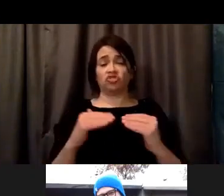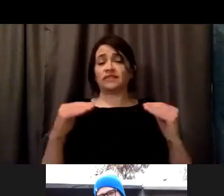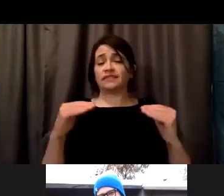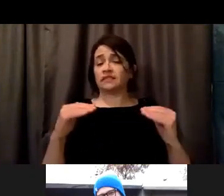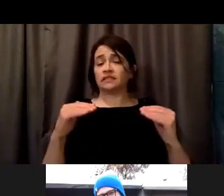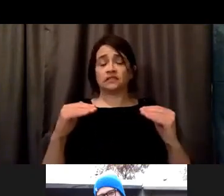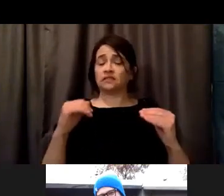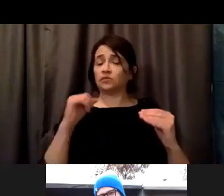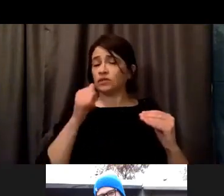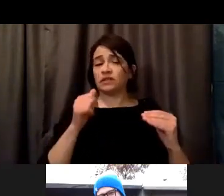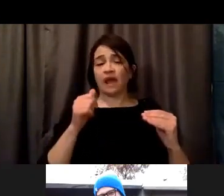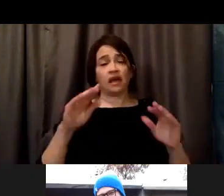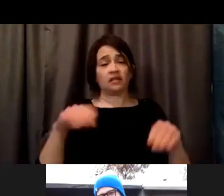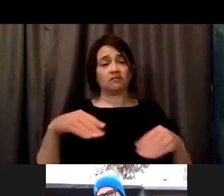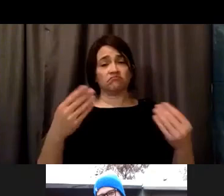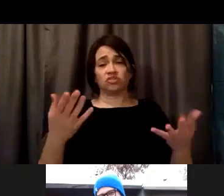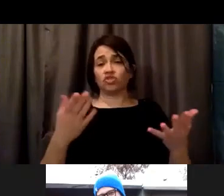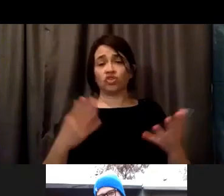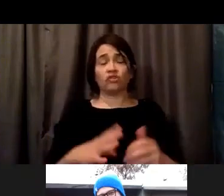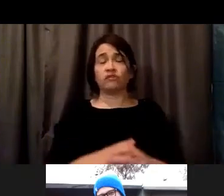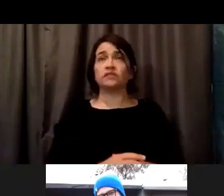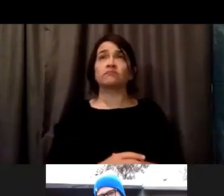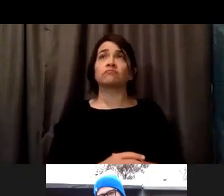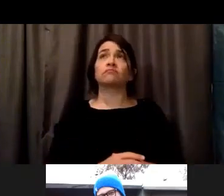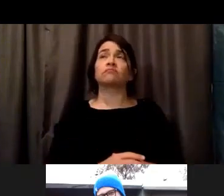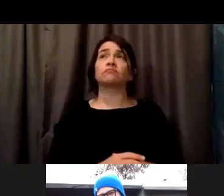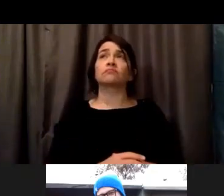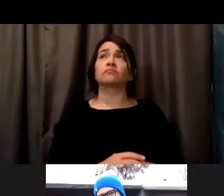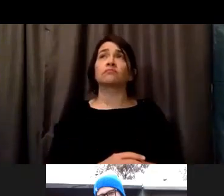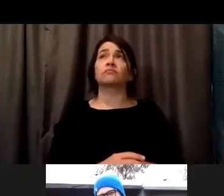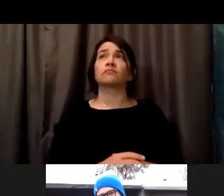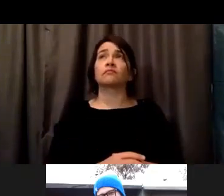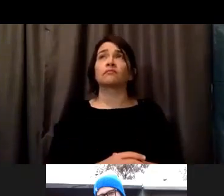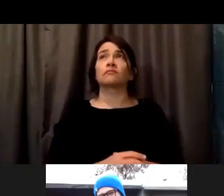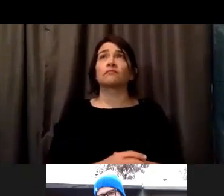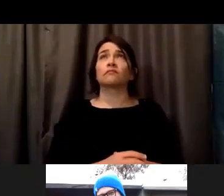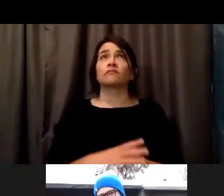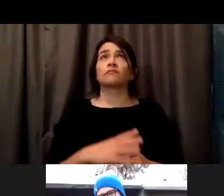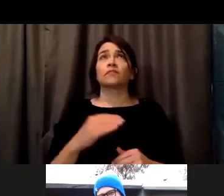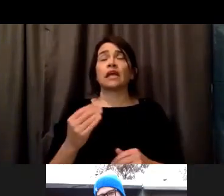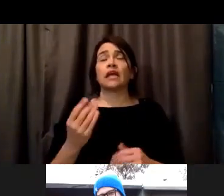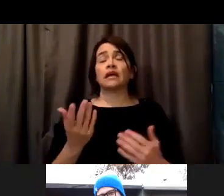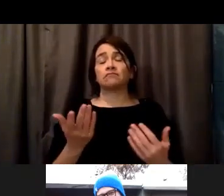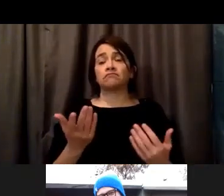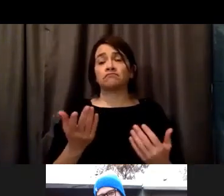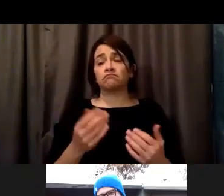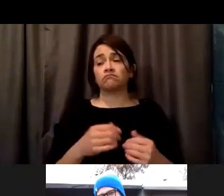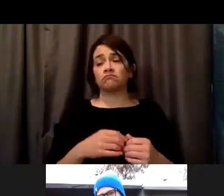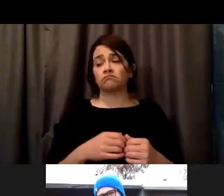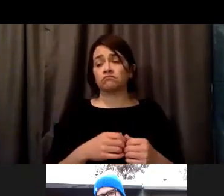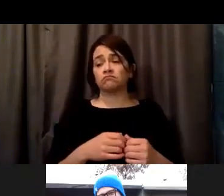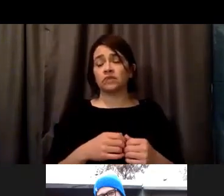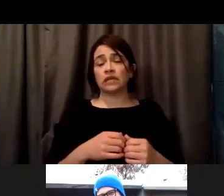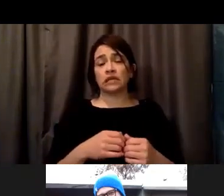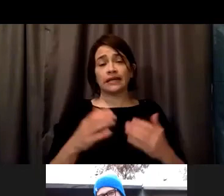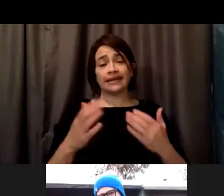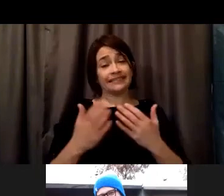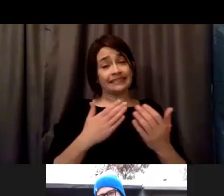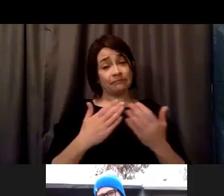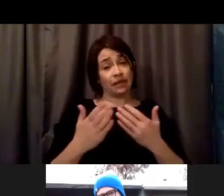And you know, despite the many nations who